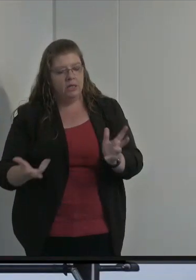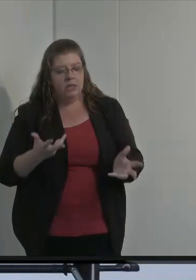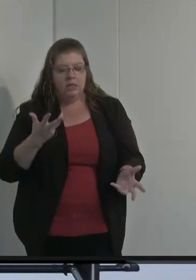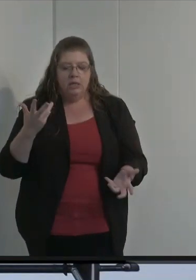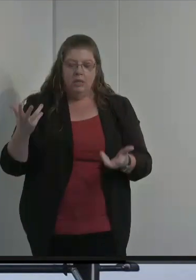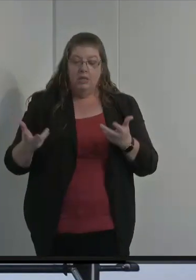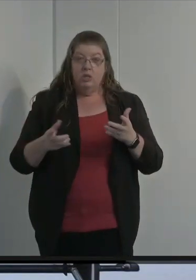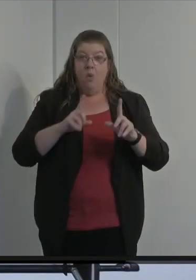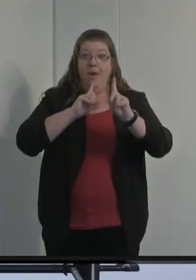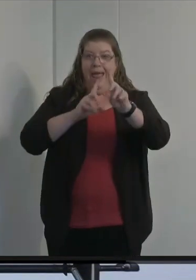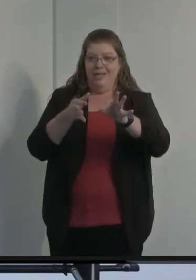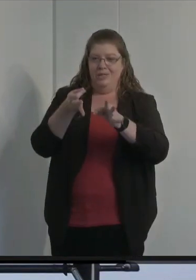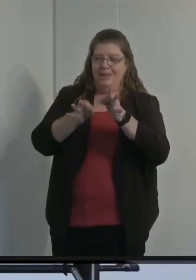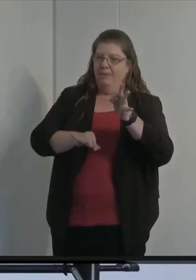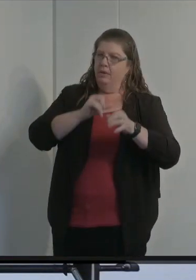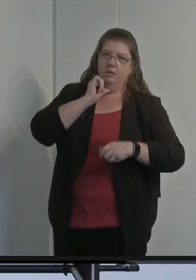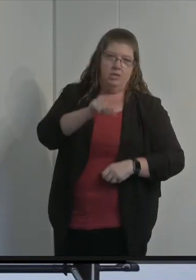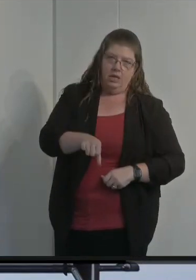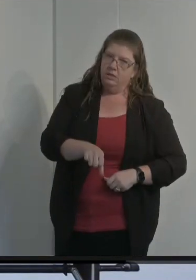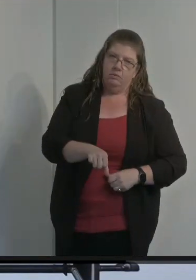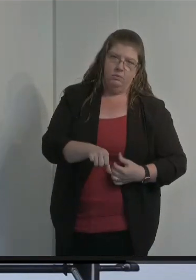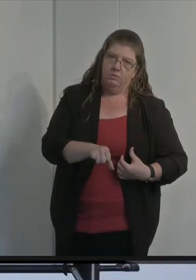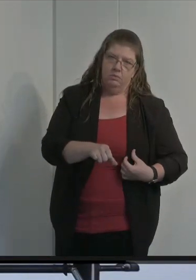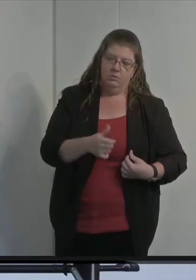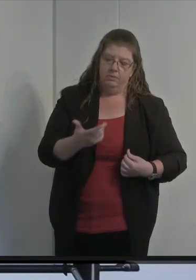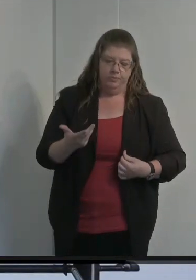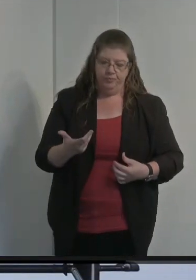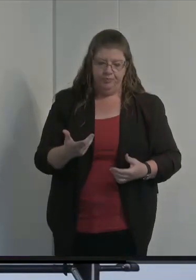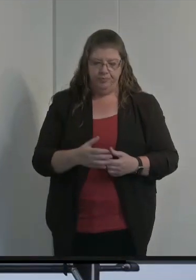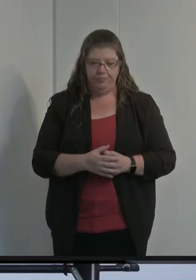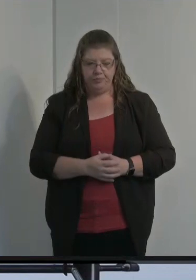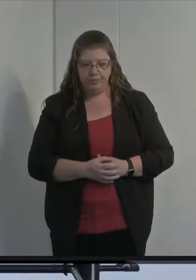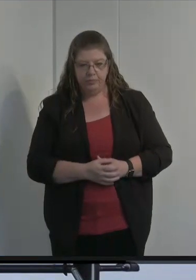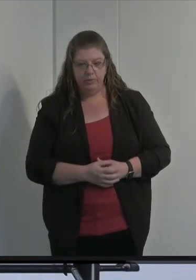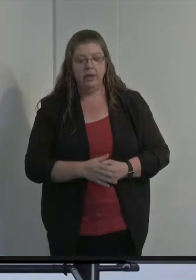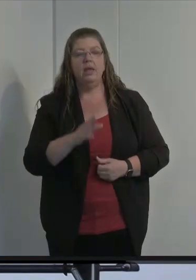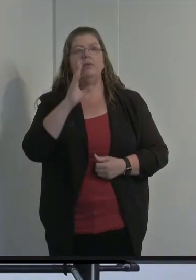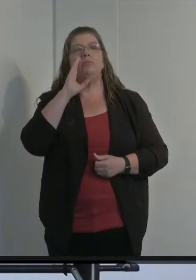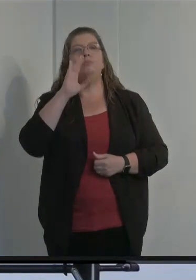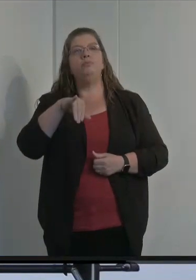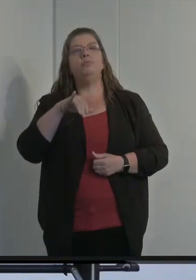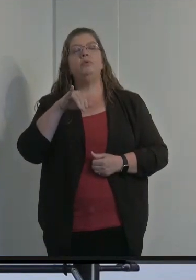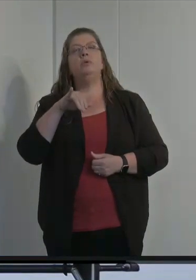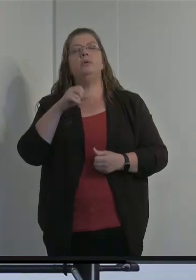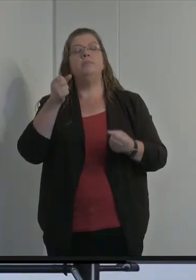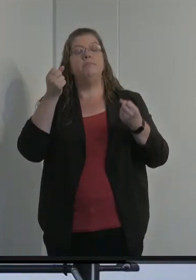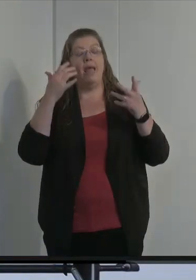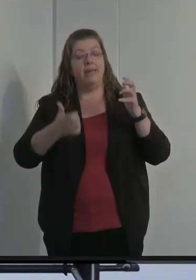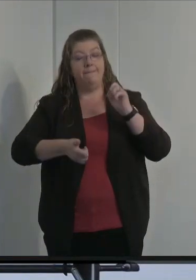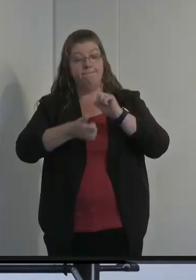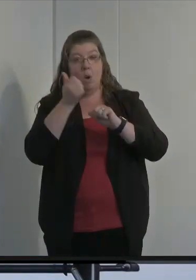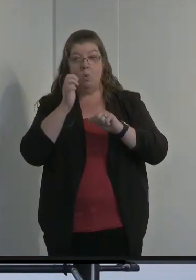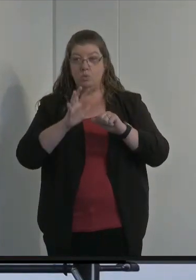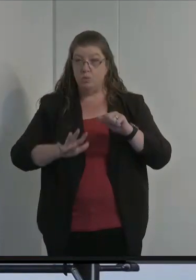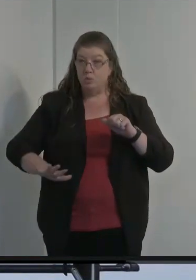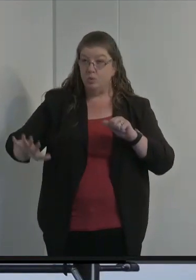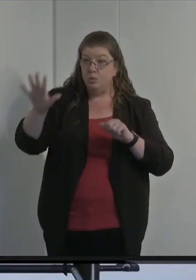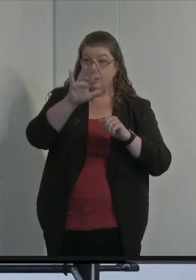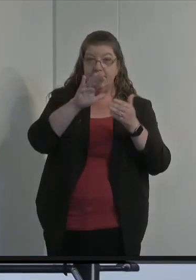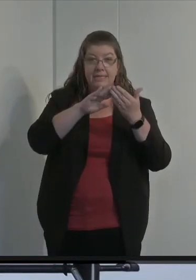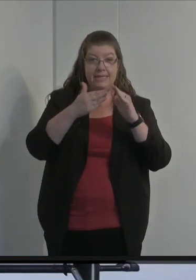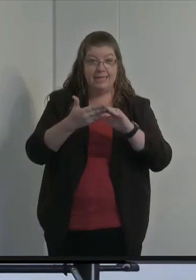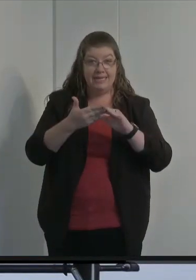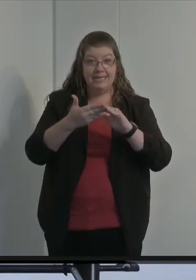not a simple thing, and it is not a coincidence that the vast majority of